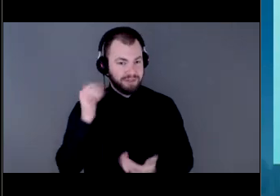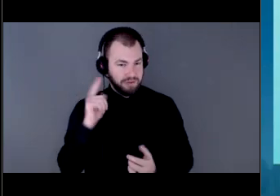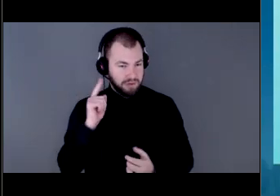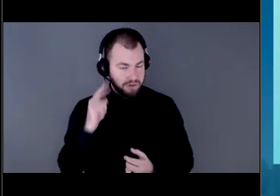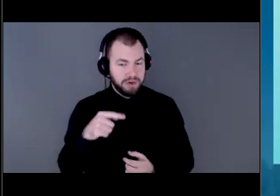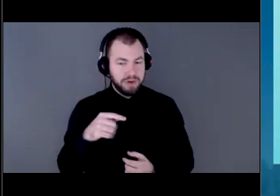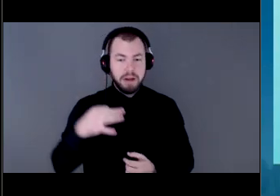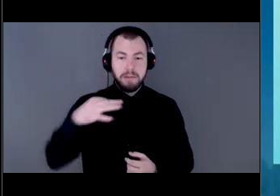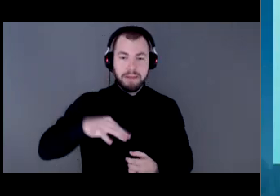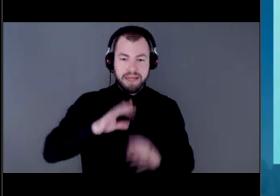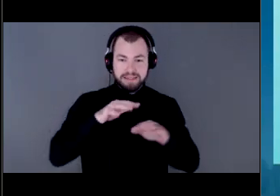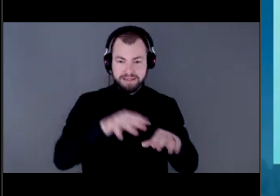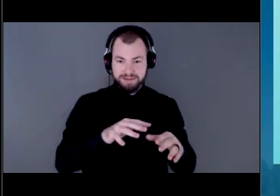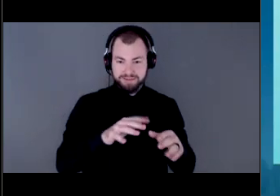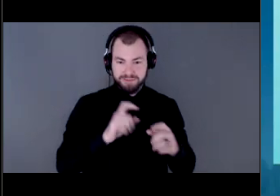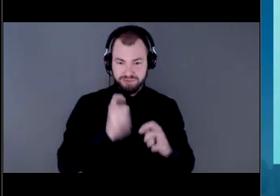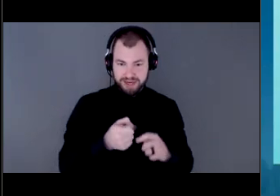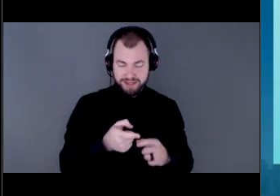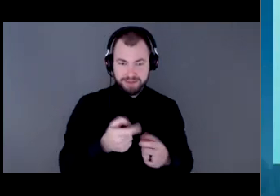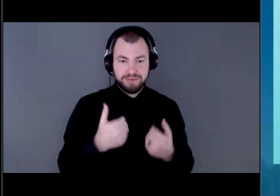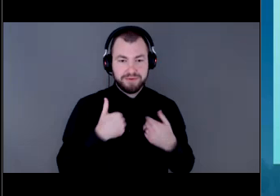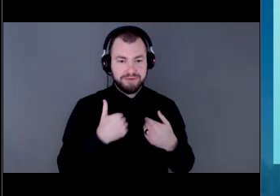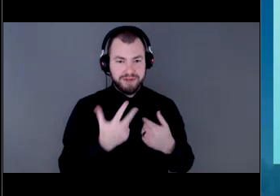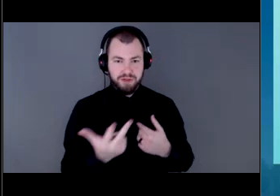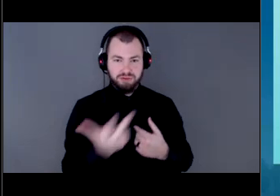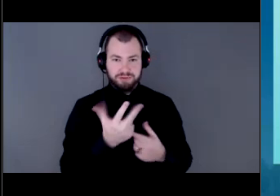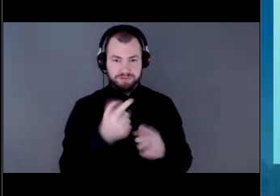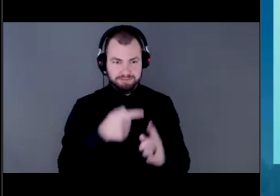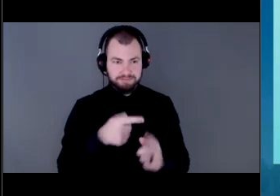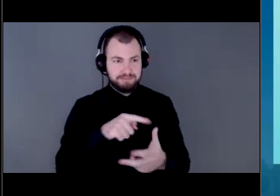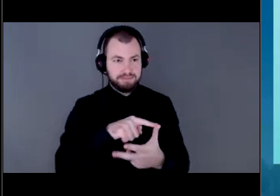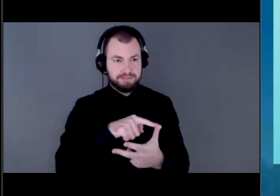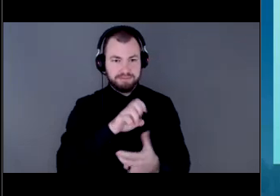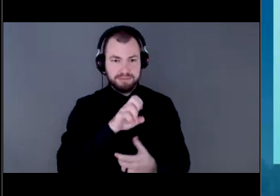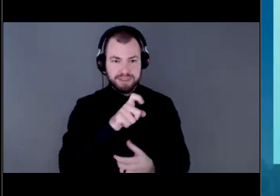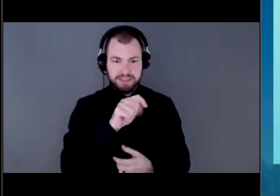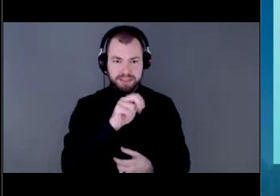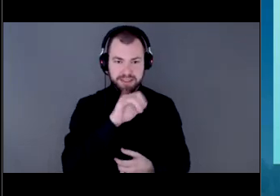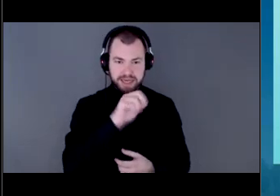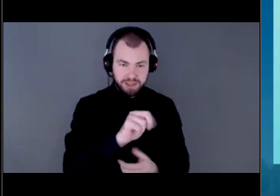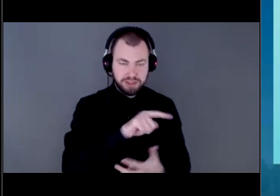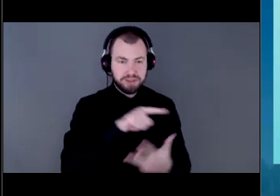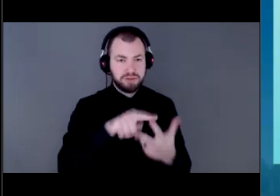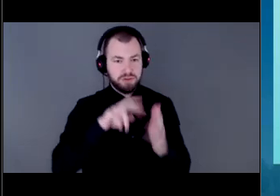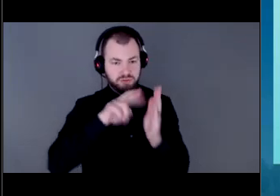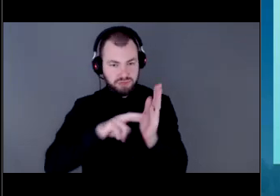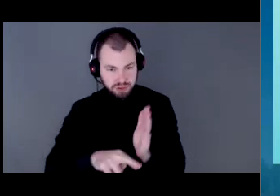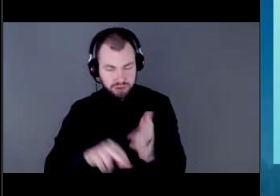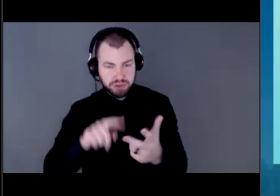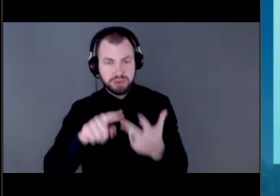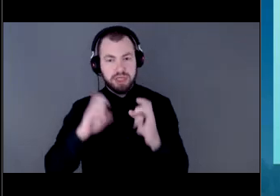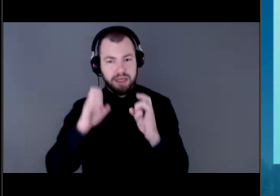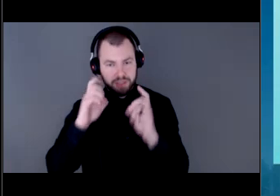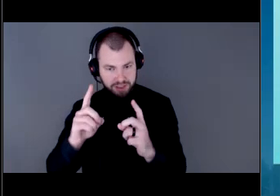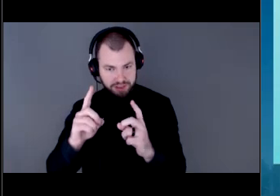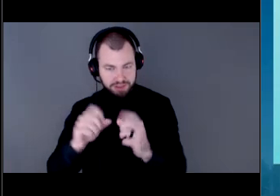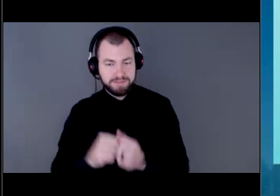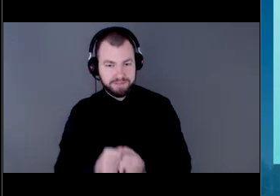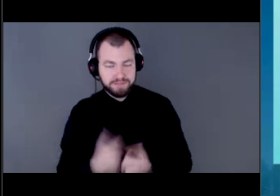like a 3-legged stool, right? Extension, research, education. We do a lot of engagement at the